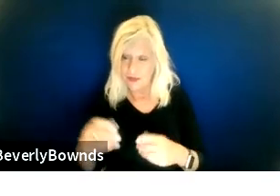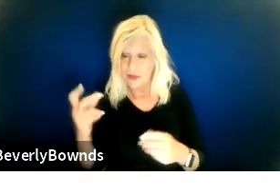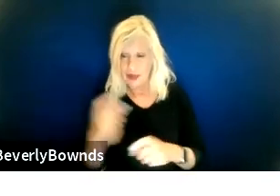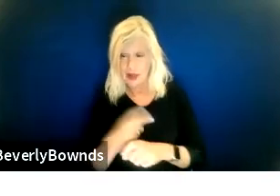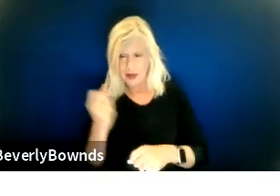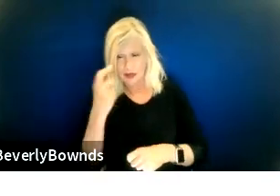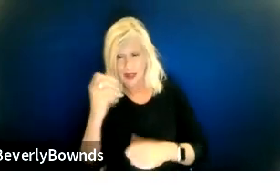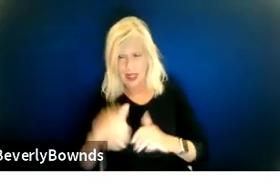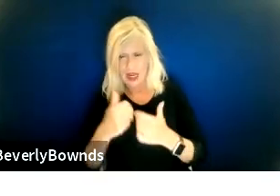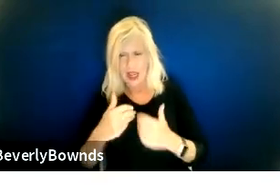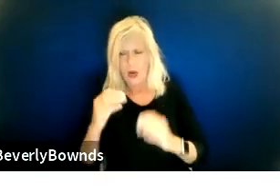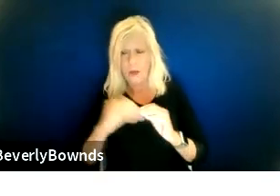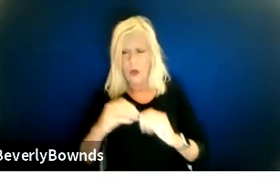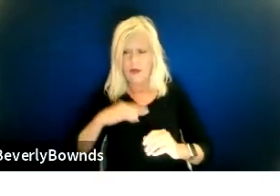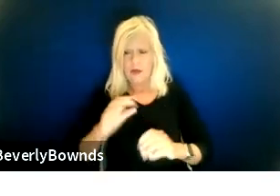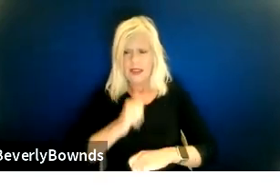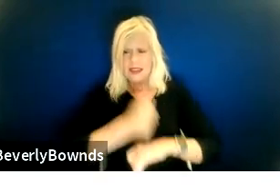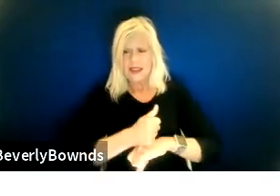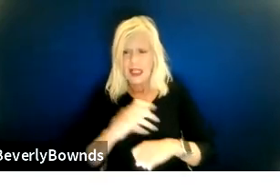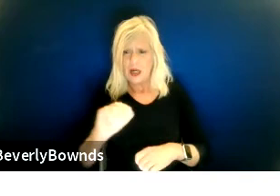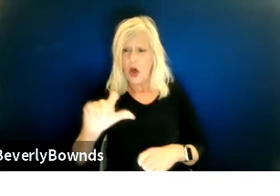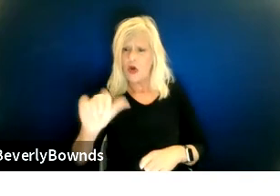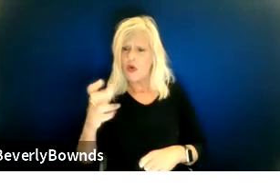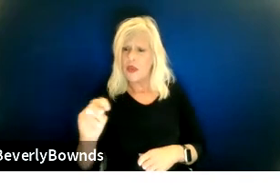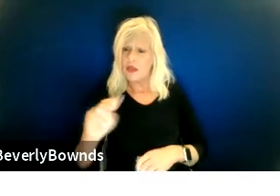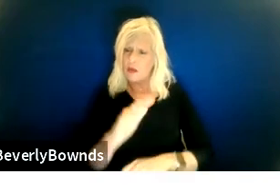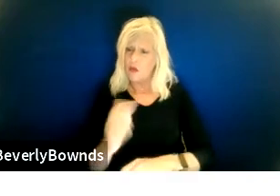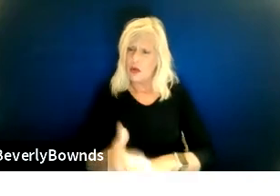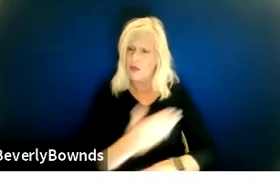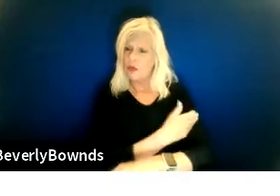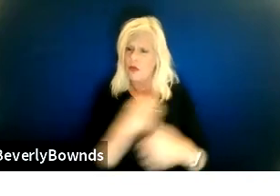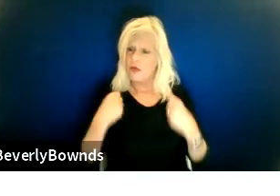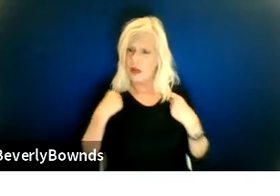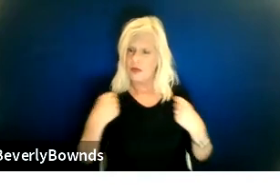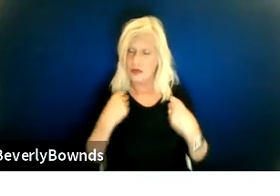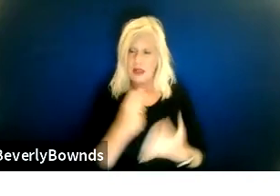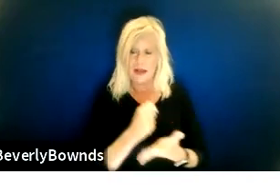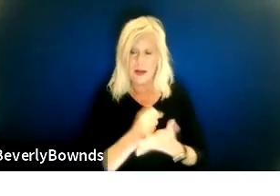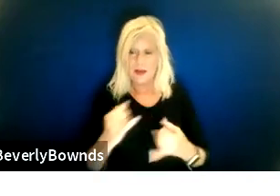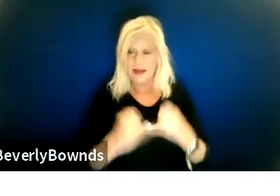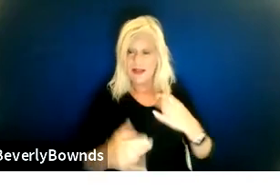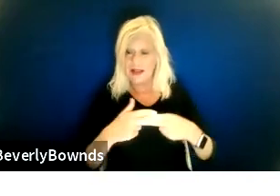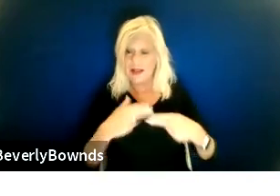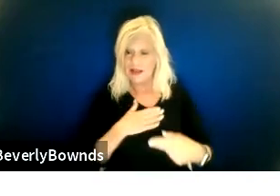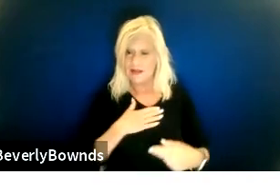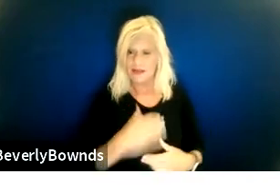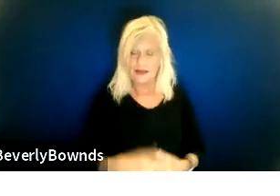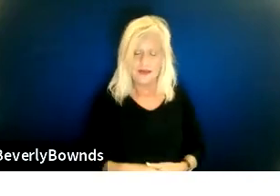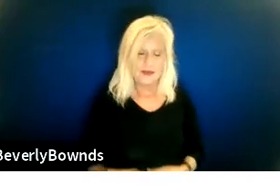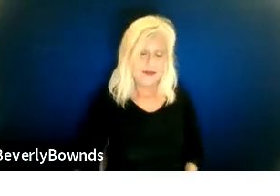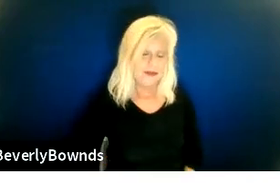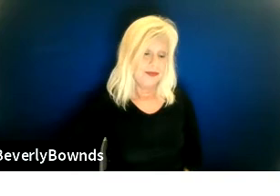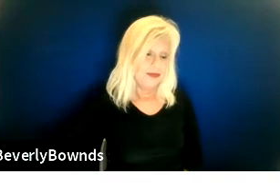our algorithms to design improved exercise therapies. Final slide, please.